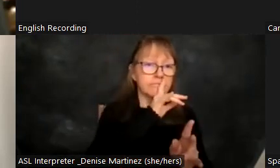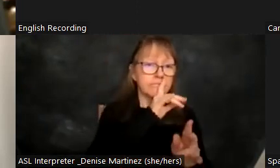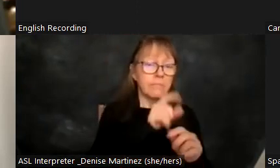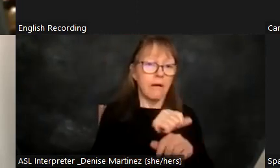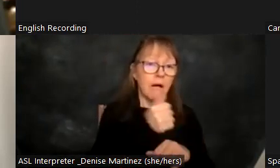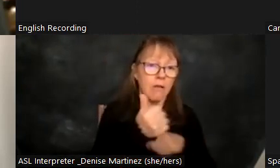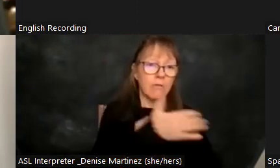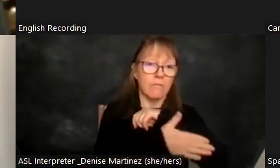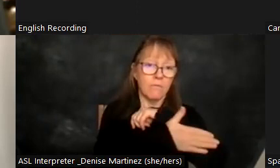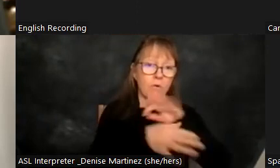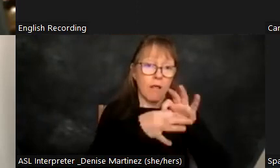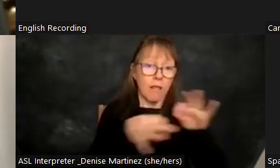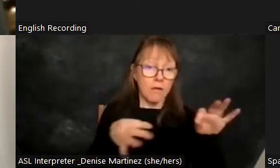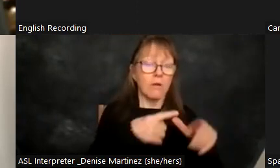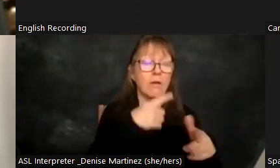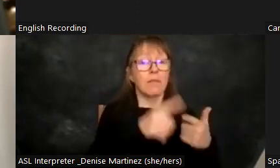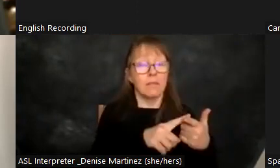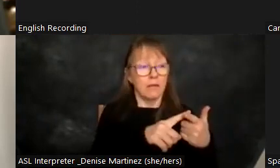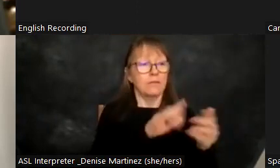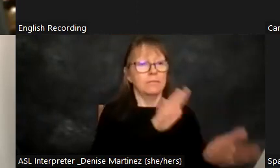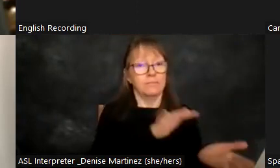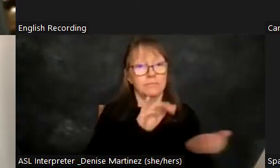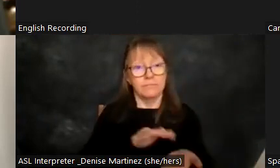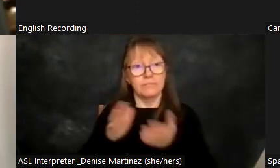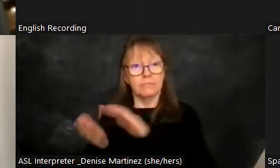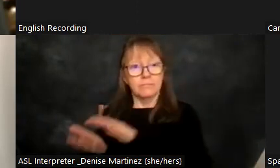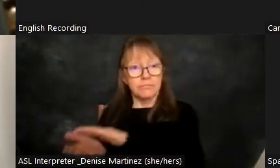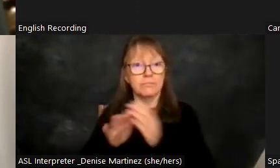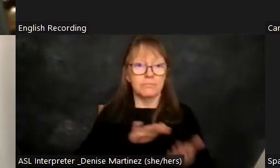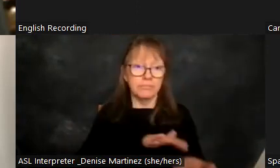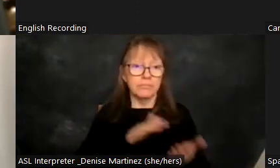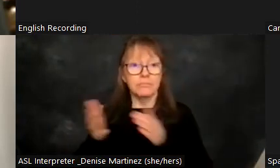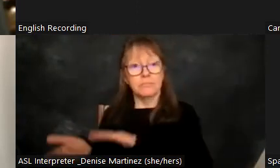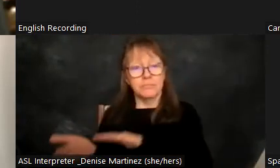Thank you, and please have patience with us as we do this for the first time. So.